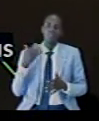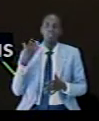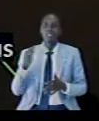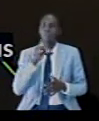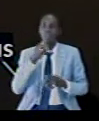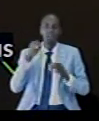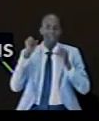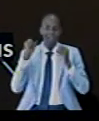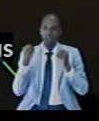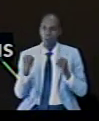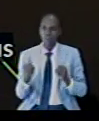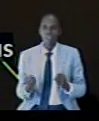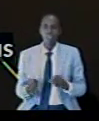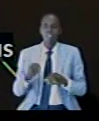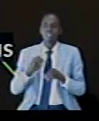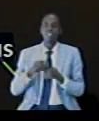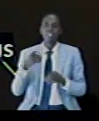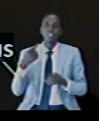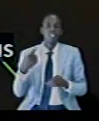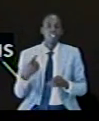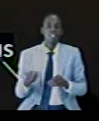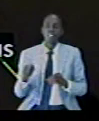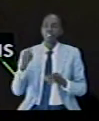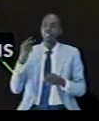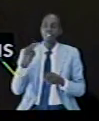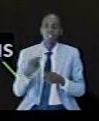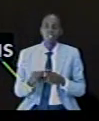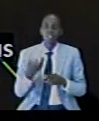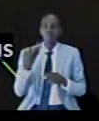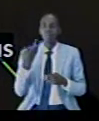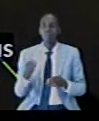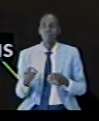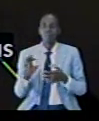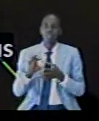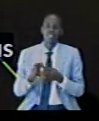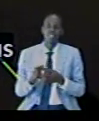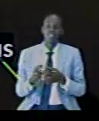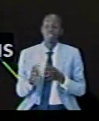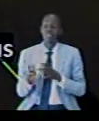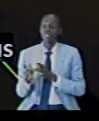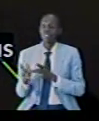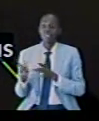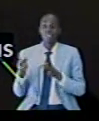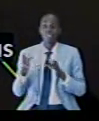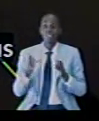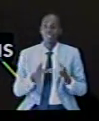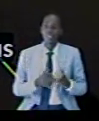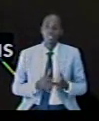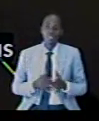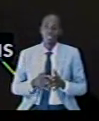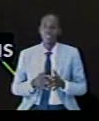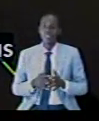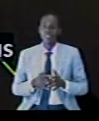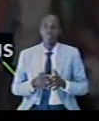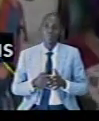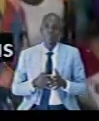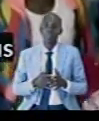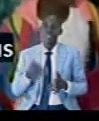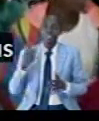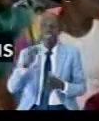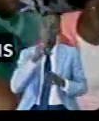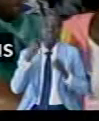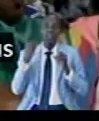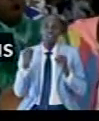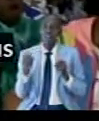There is power in the name of Jesus. In this room, if you believe it, come on. There